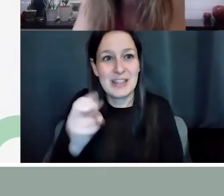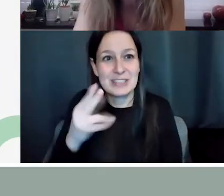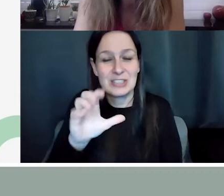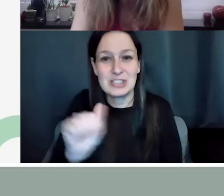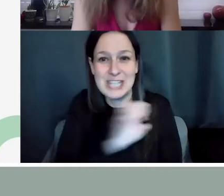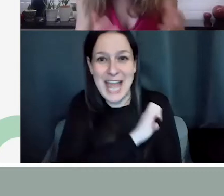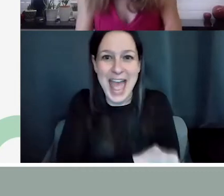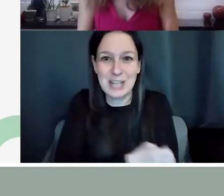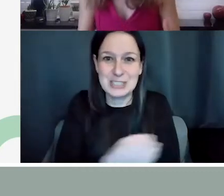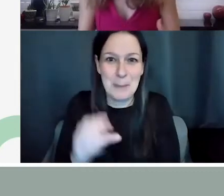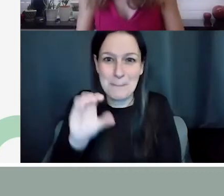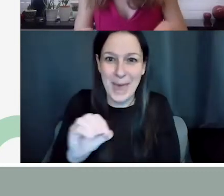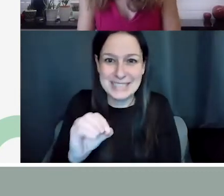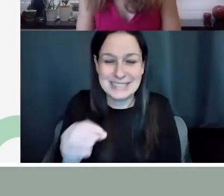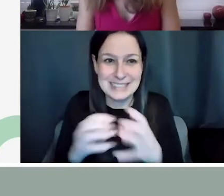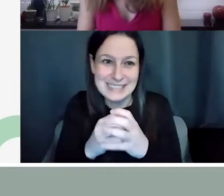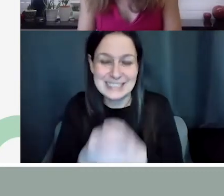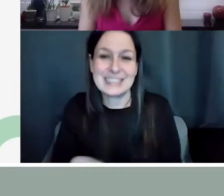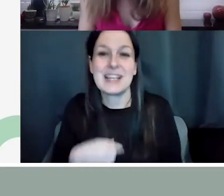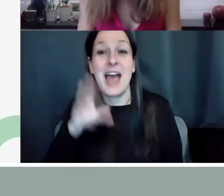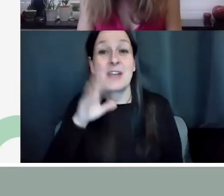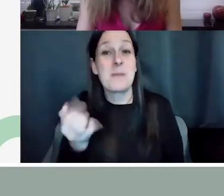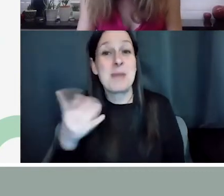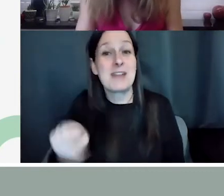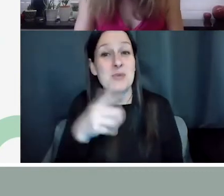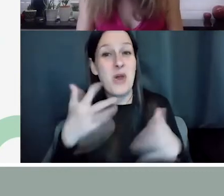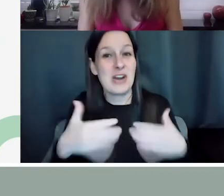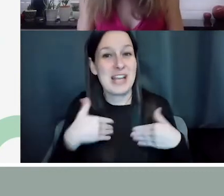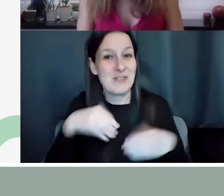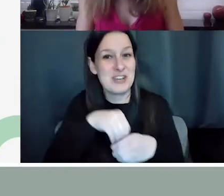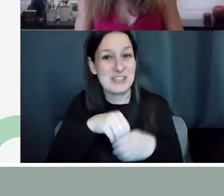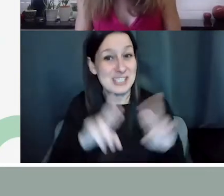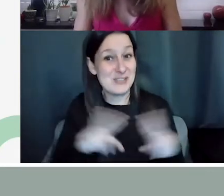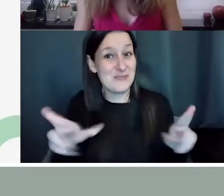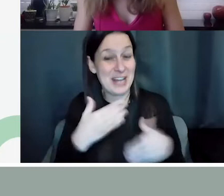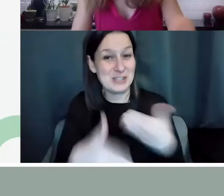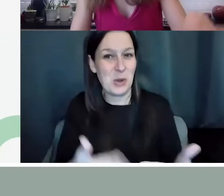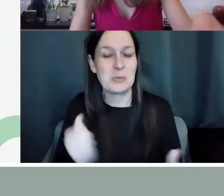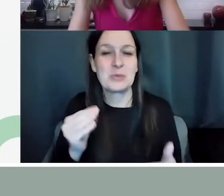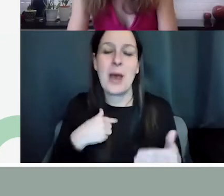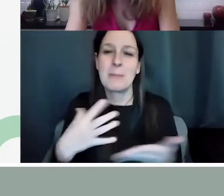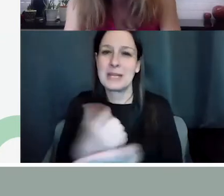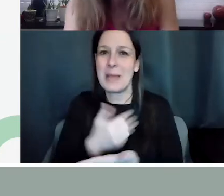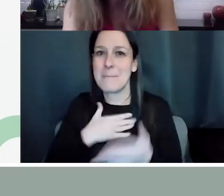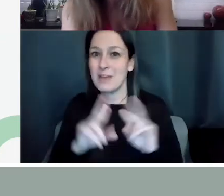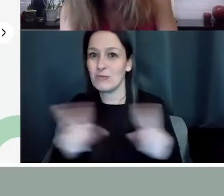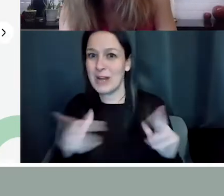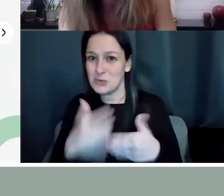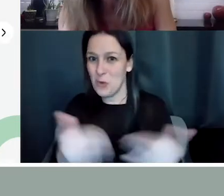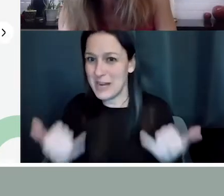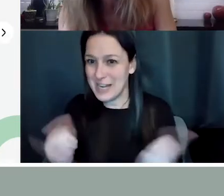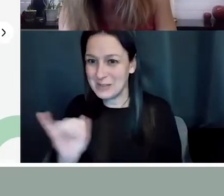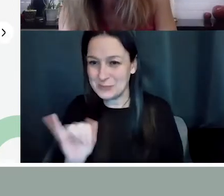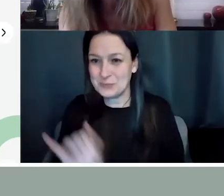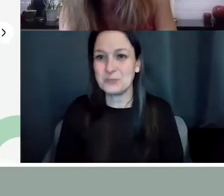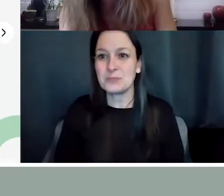So I know a lot of you have the ingredients ready to go. I'm going to get mine ready to go right now. And